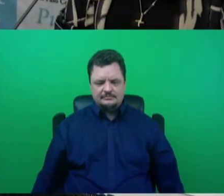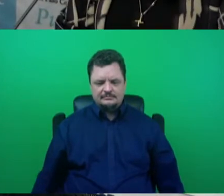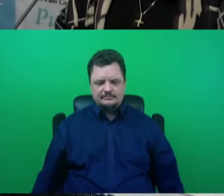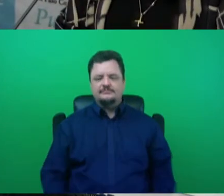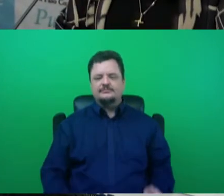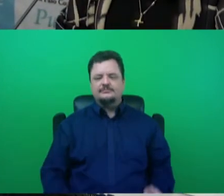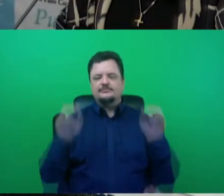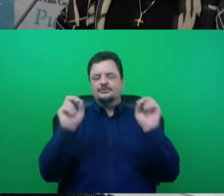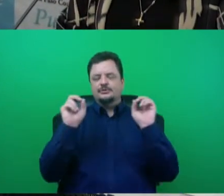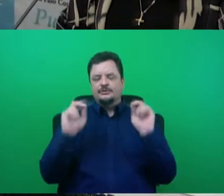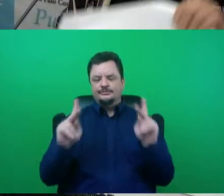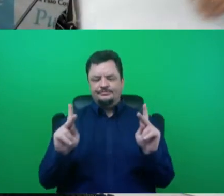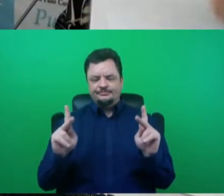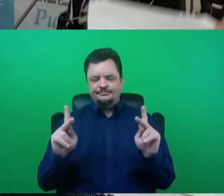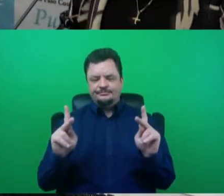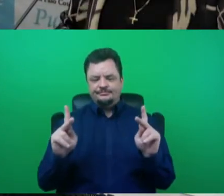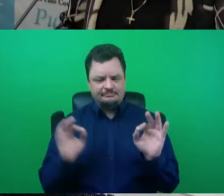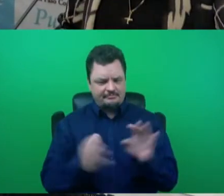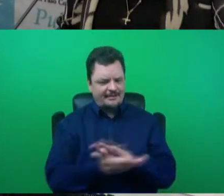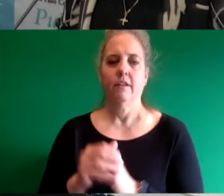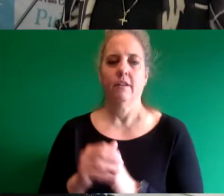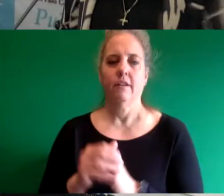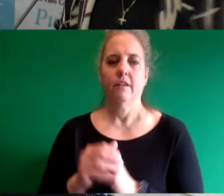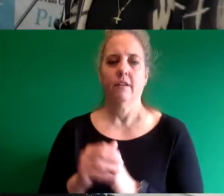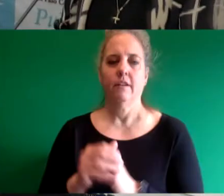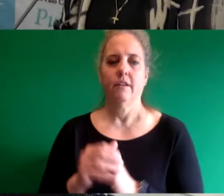We have a